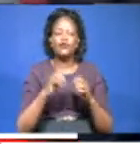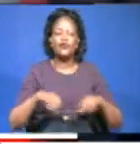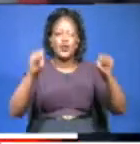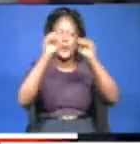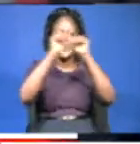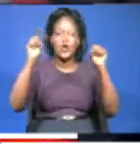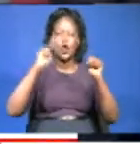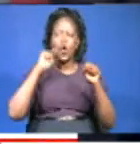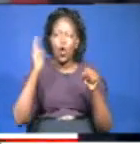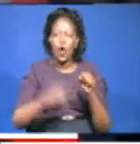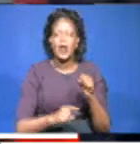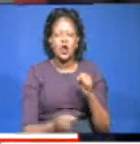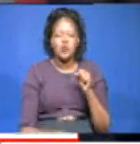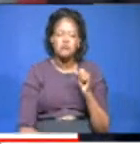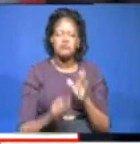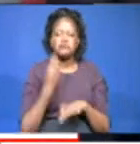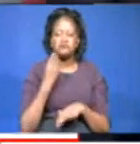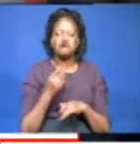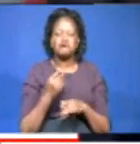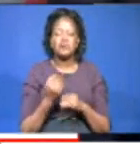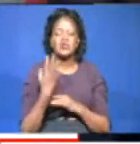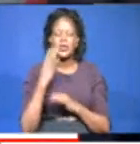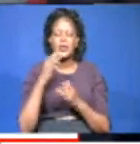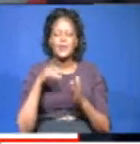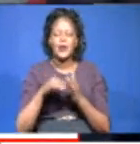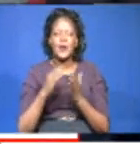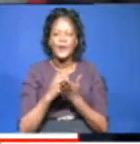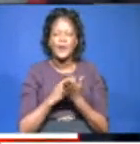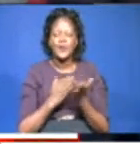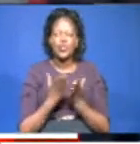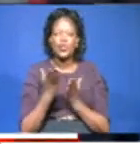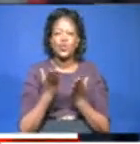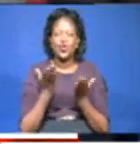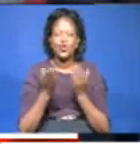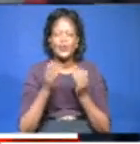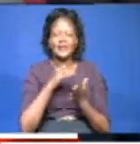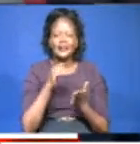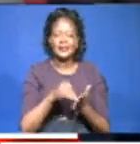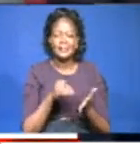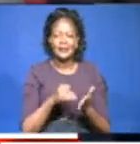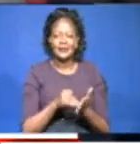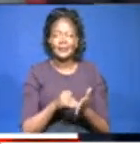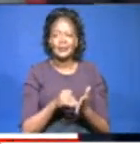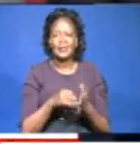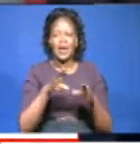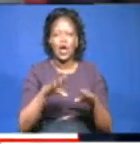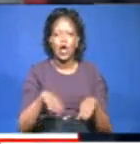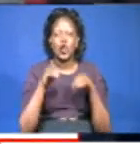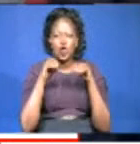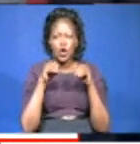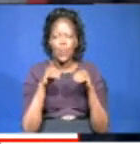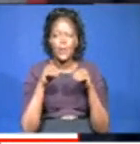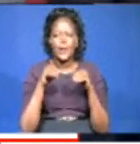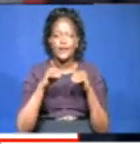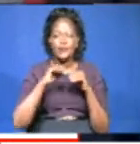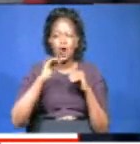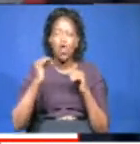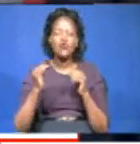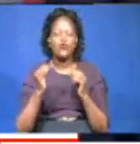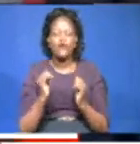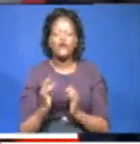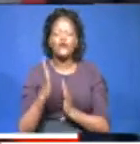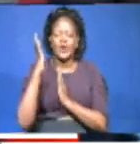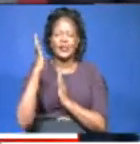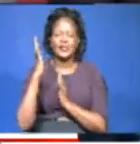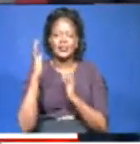a tree planting program through Huduma Center, adopt a county forest